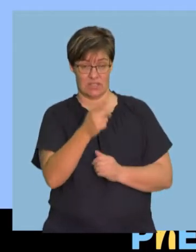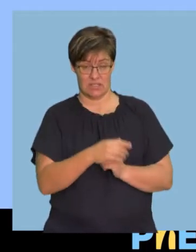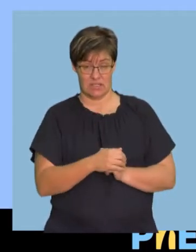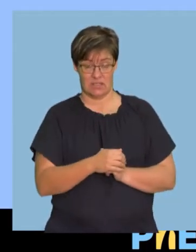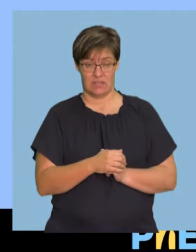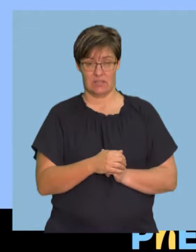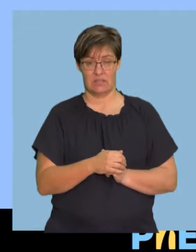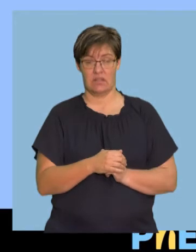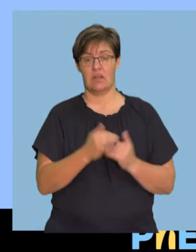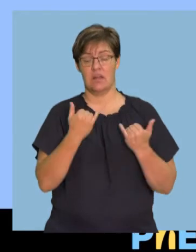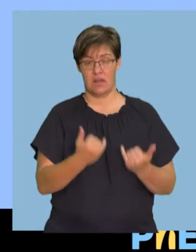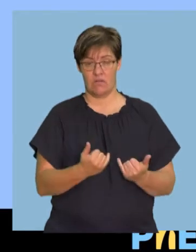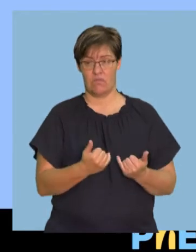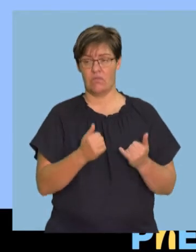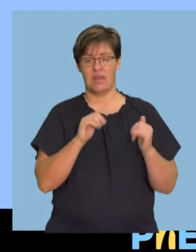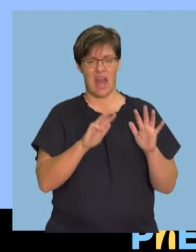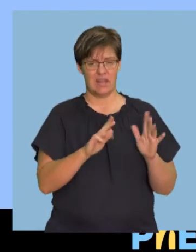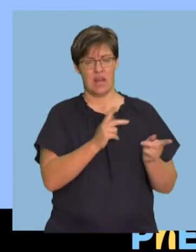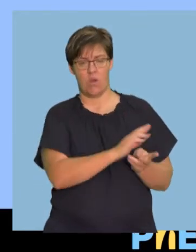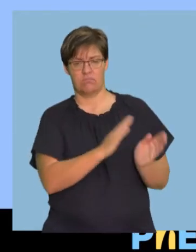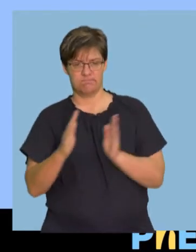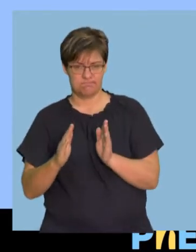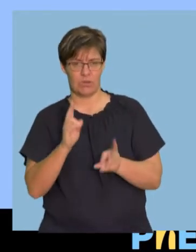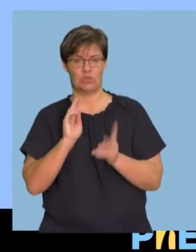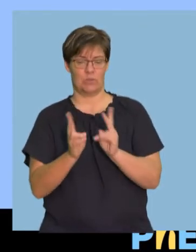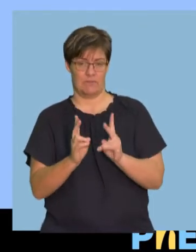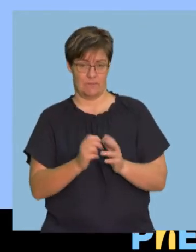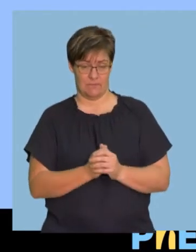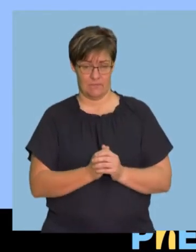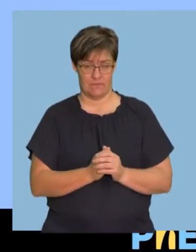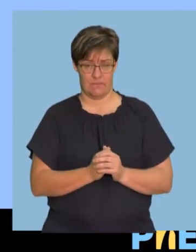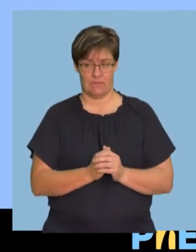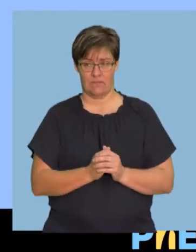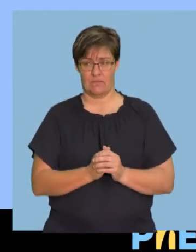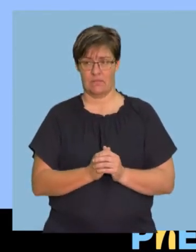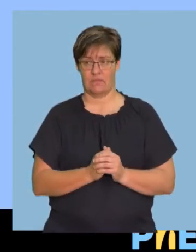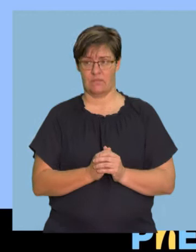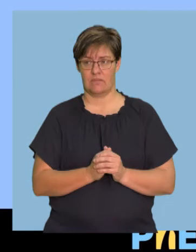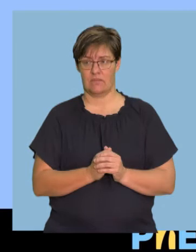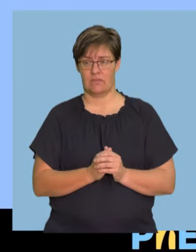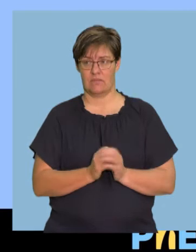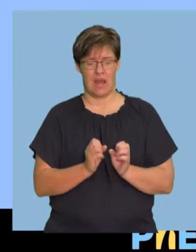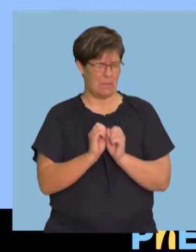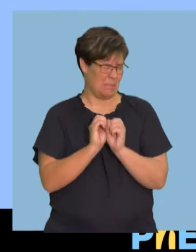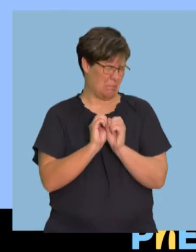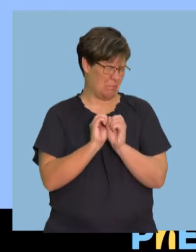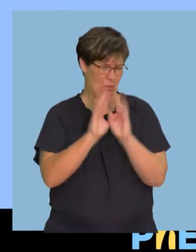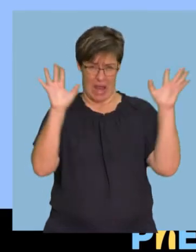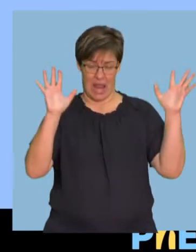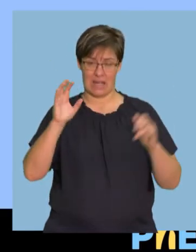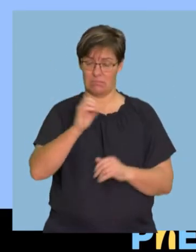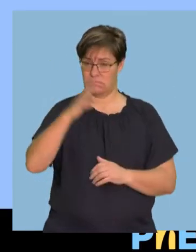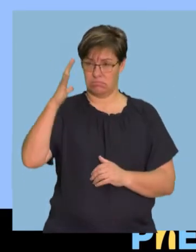voltage that the source supplies is 9, what about if it's 12, okay? Right? The brightness is